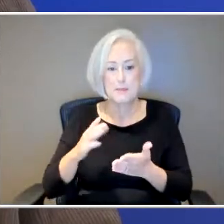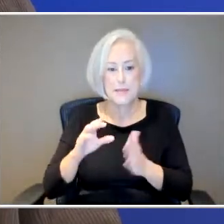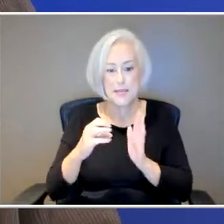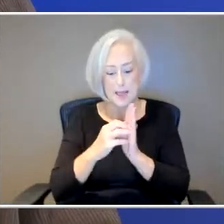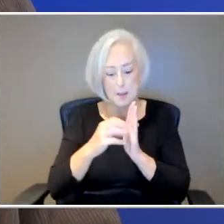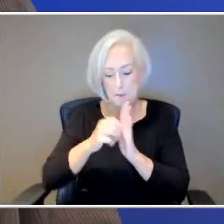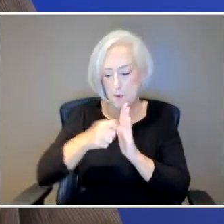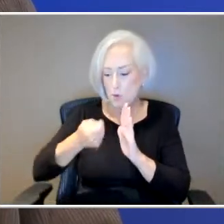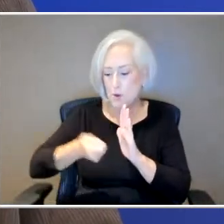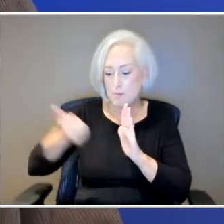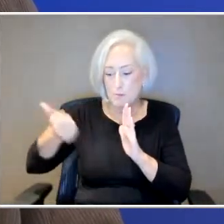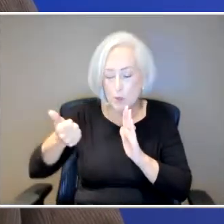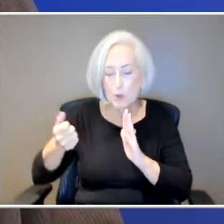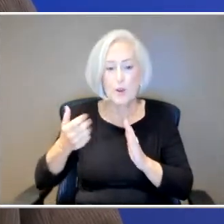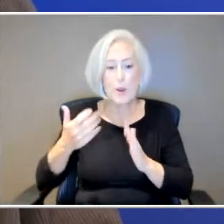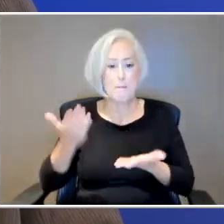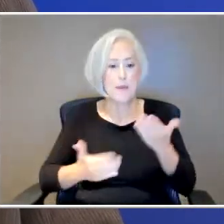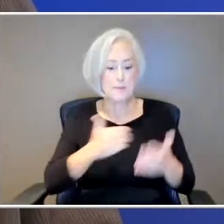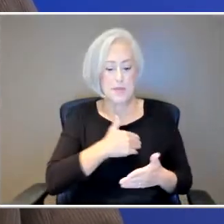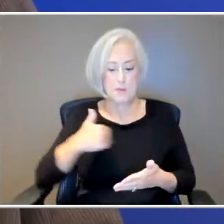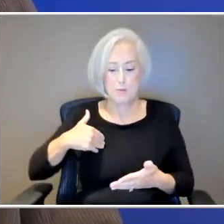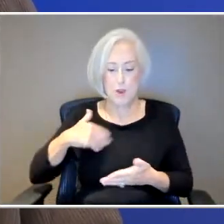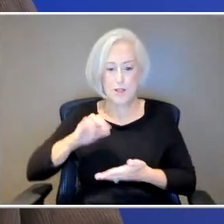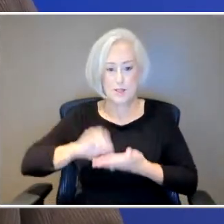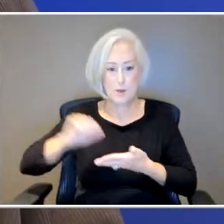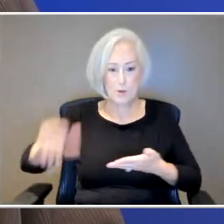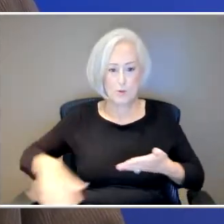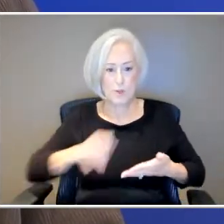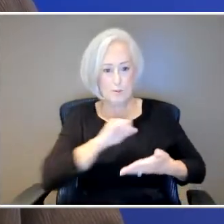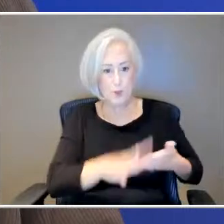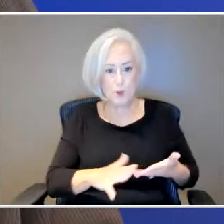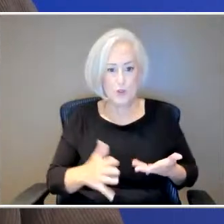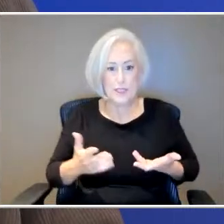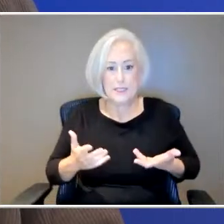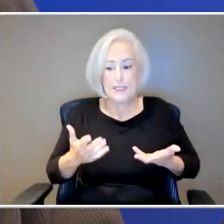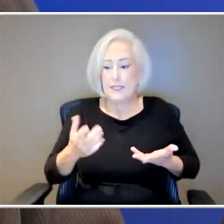So everything I did not want to hear, they were telling me with no,